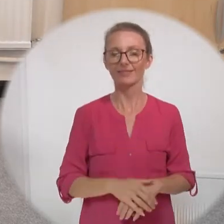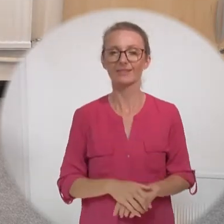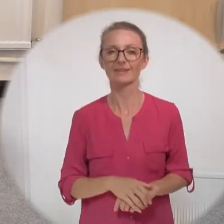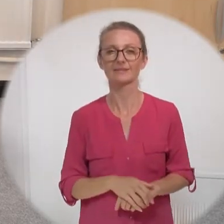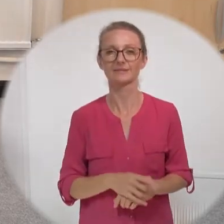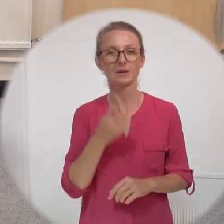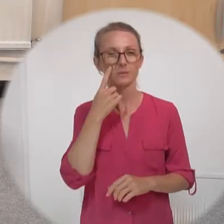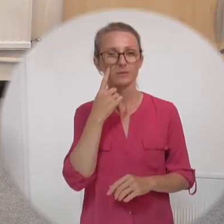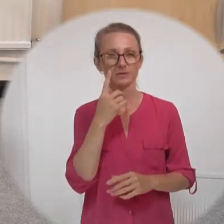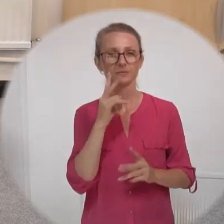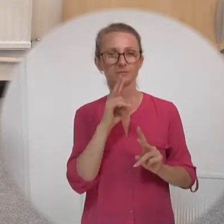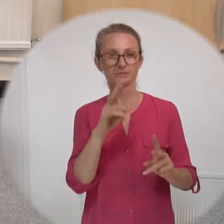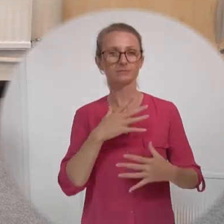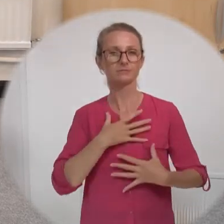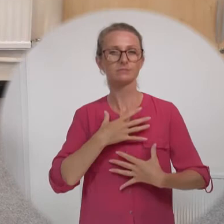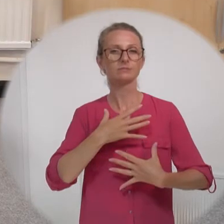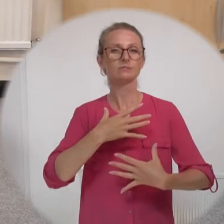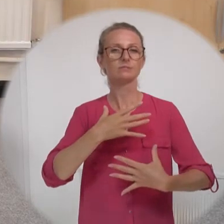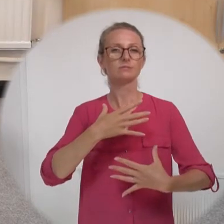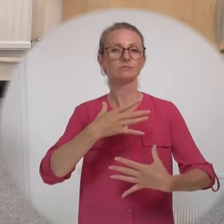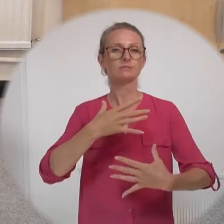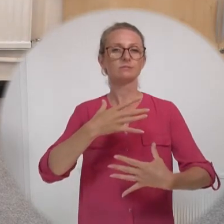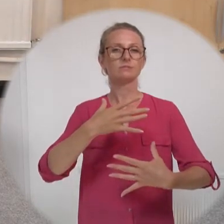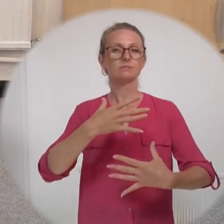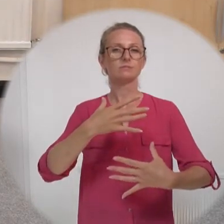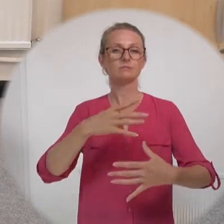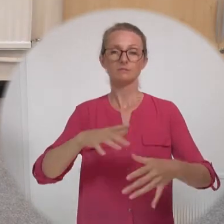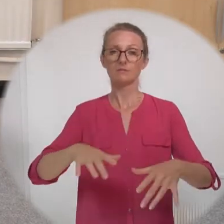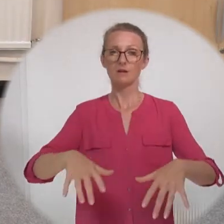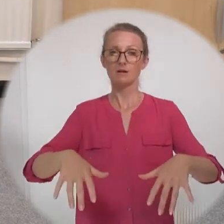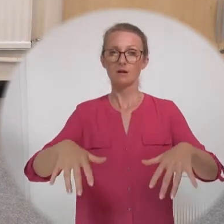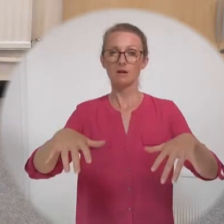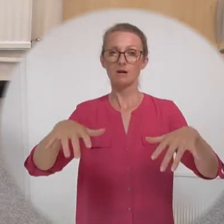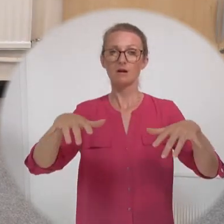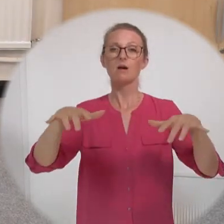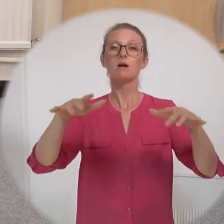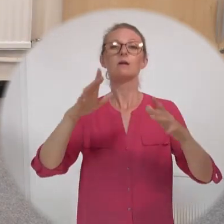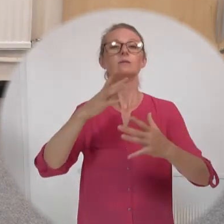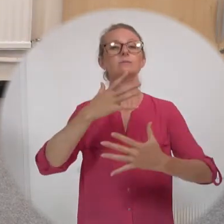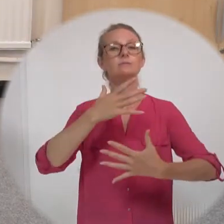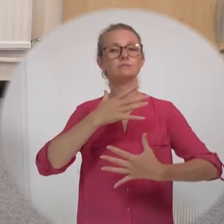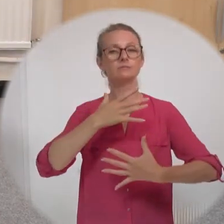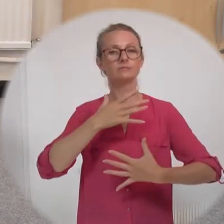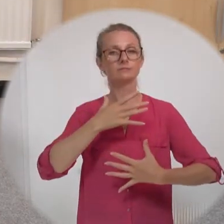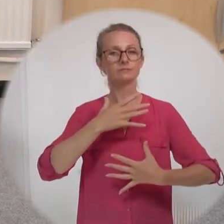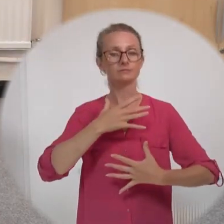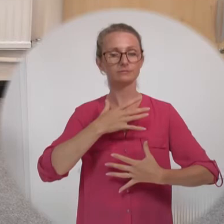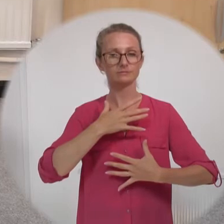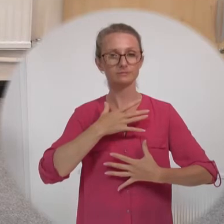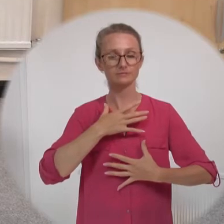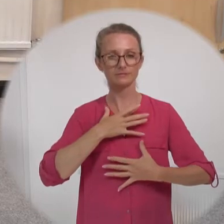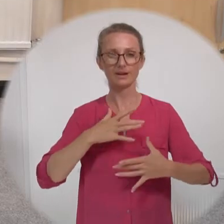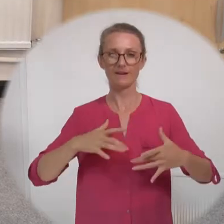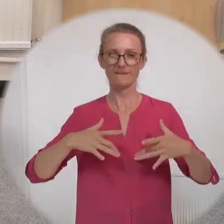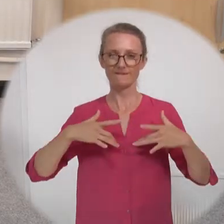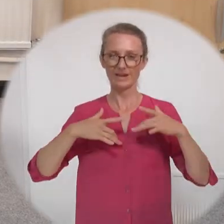look first. So I'll breathe in. Bring my hands in a little way. Breathe out, and you want to feel the sensation